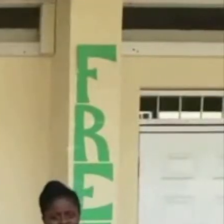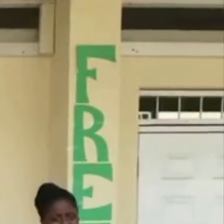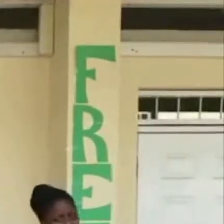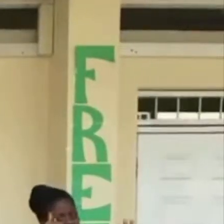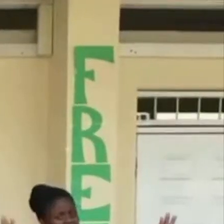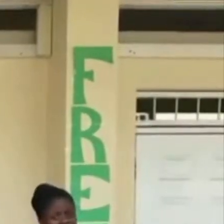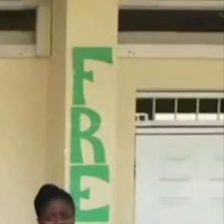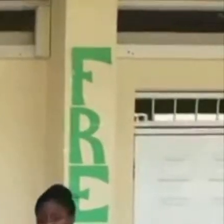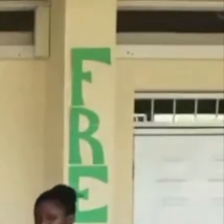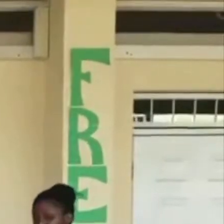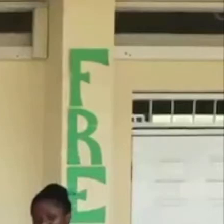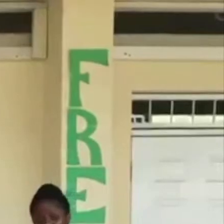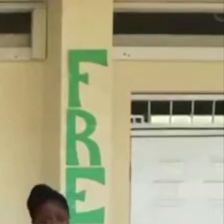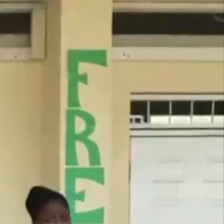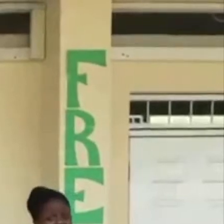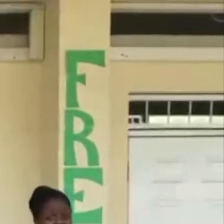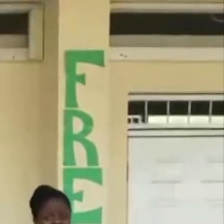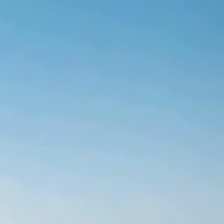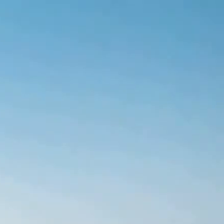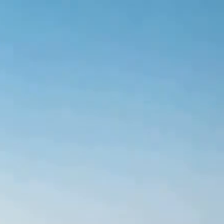zero